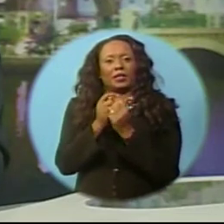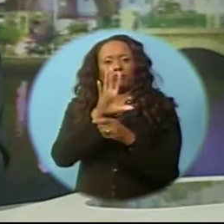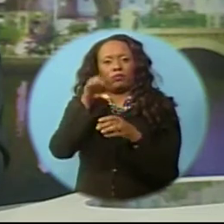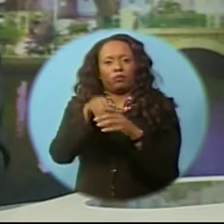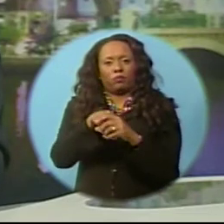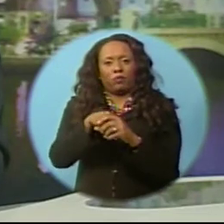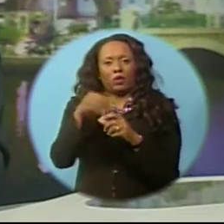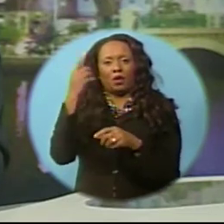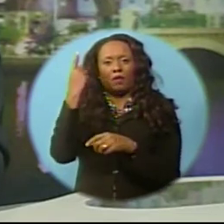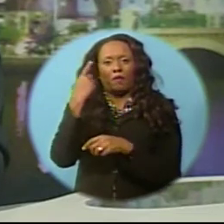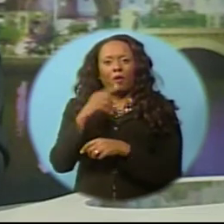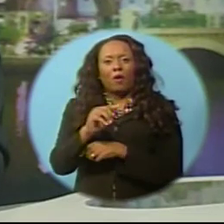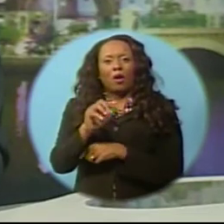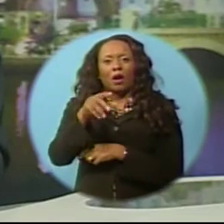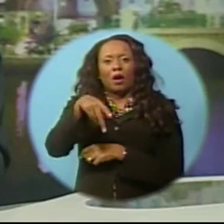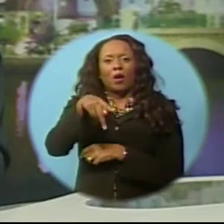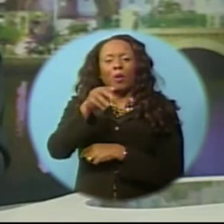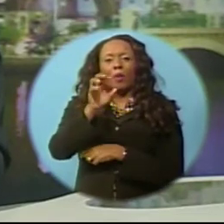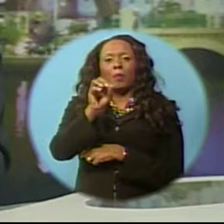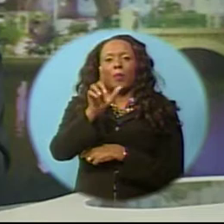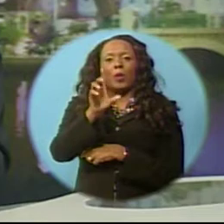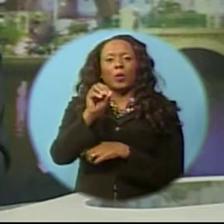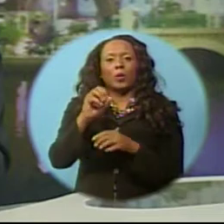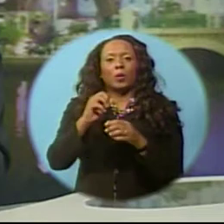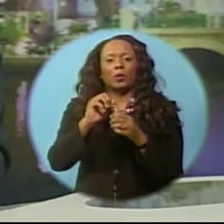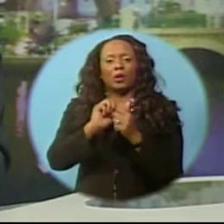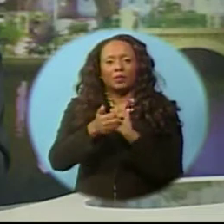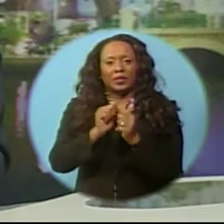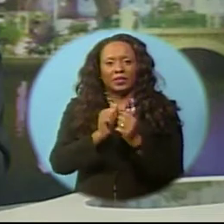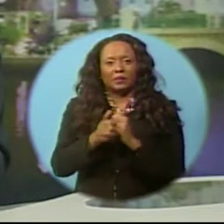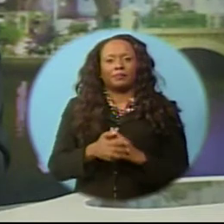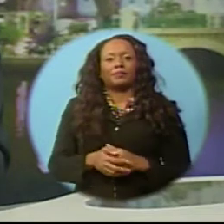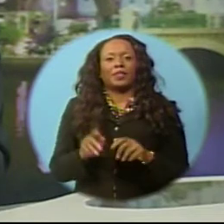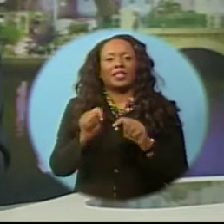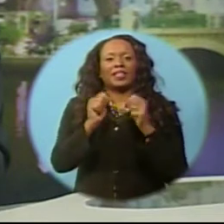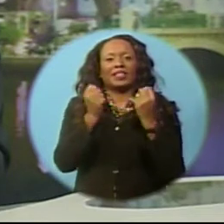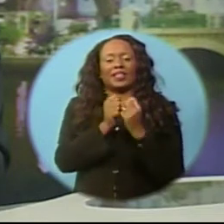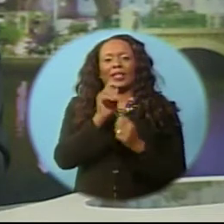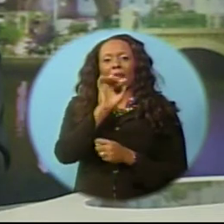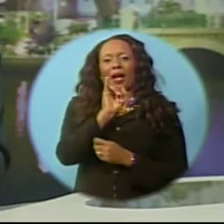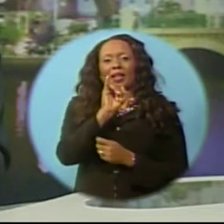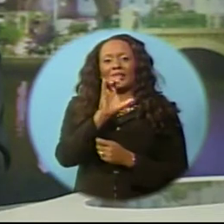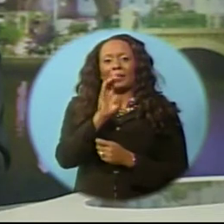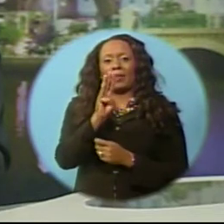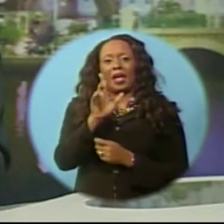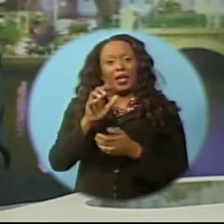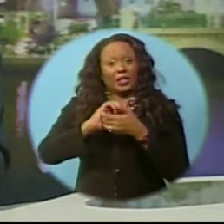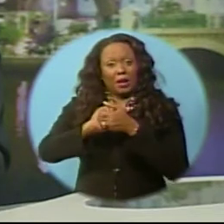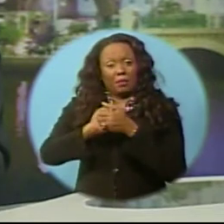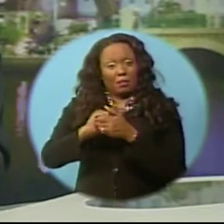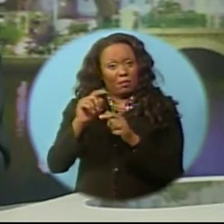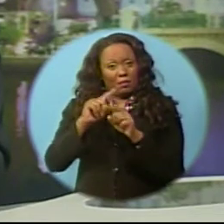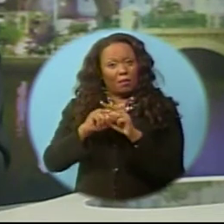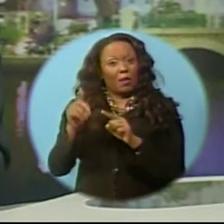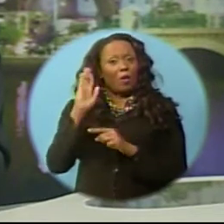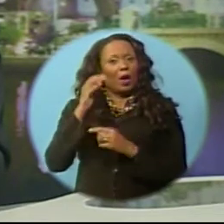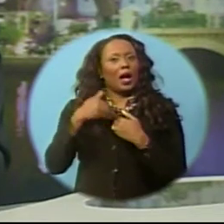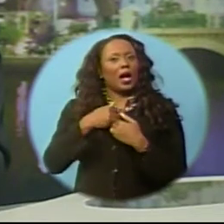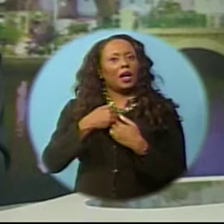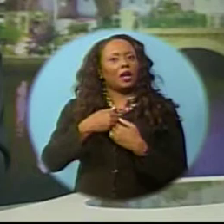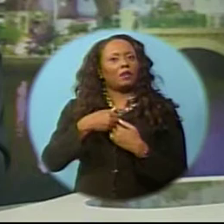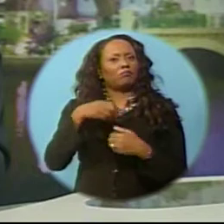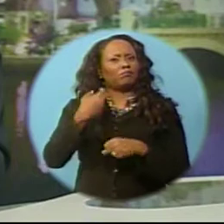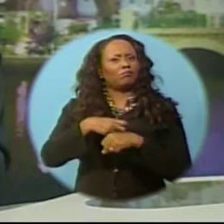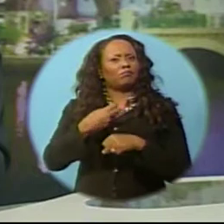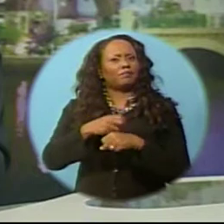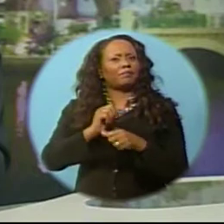tournament title when play gets going tomorrow. Team ICBL are the defending champions, but they're expected to have stiff competition